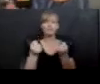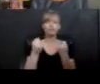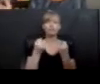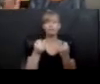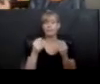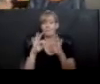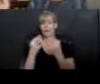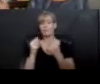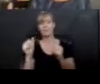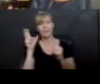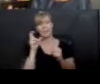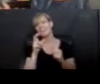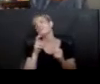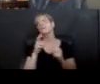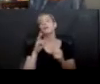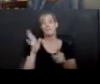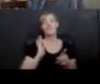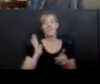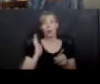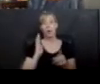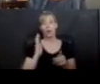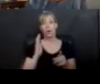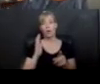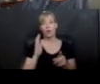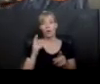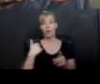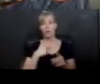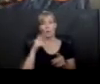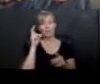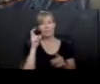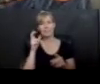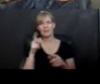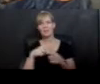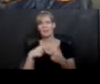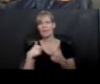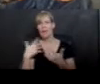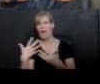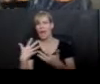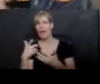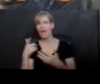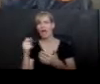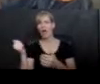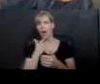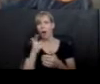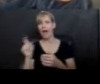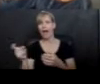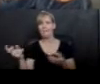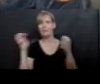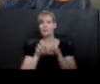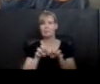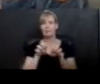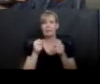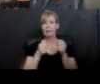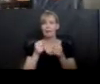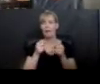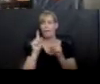It's a little bit harder. We used to listen and we'd be like, well, everyone has to go to the grocery store because if you're going to put the audio book on, we can't miss part of it, right? We have to know what's going to